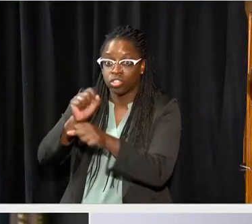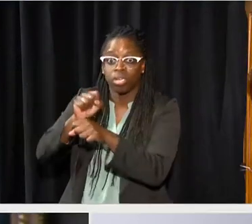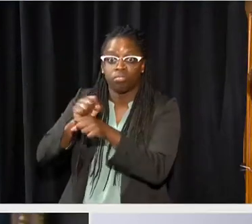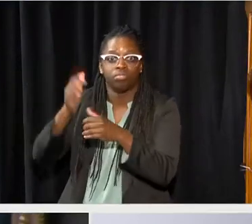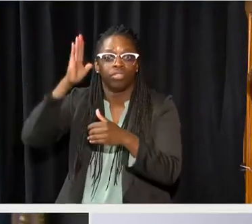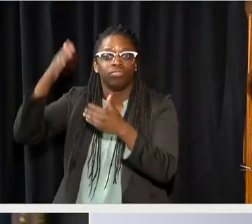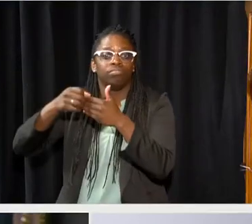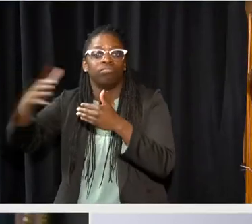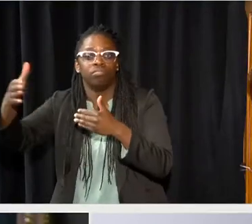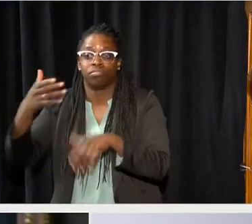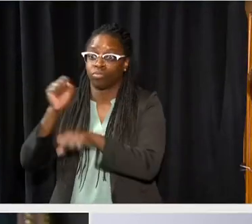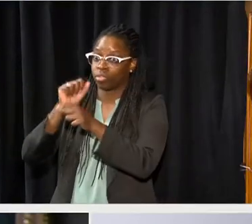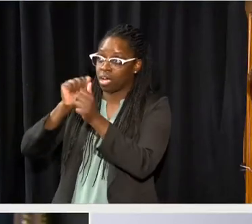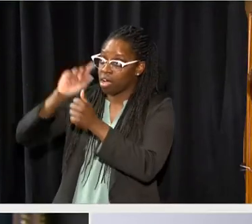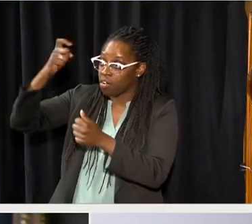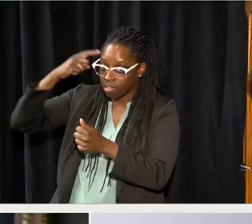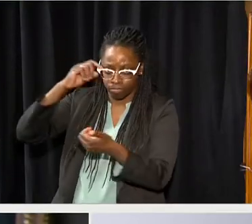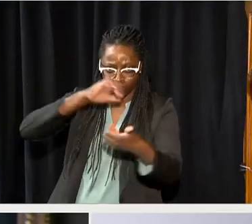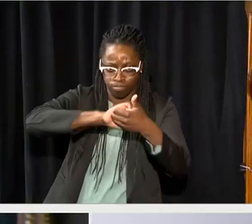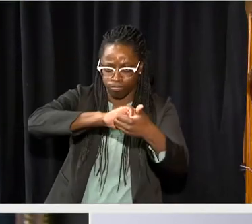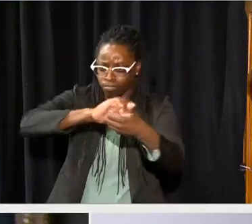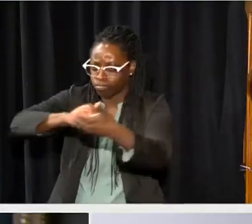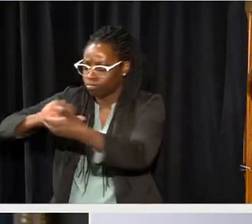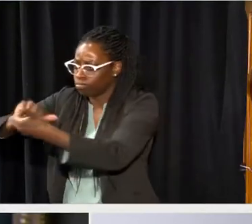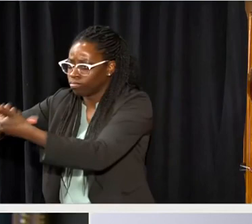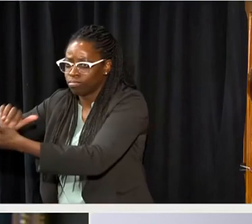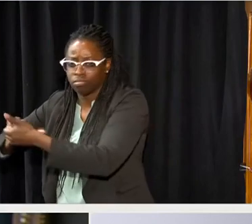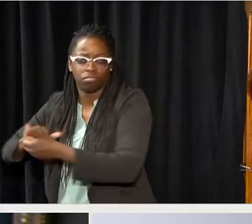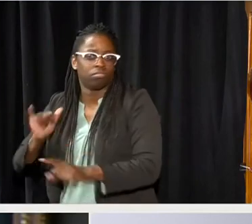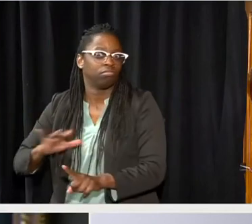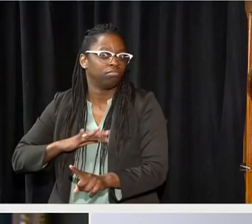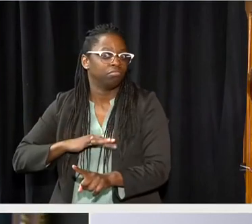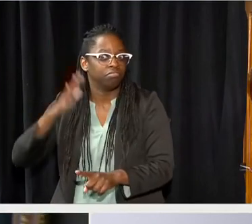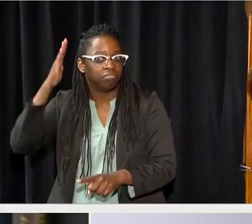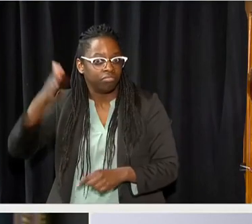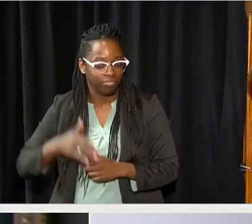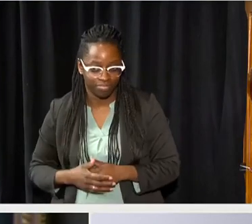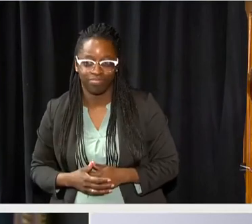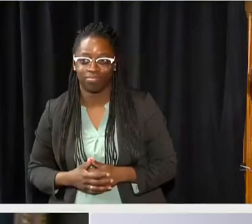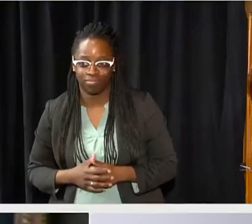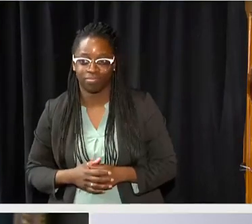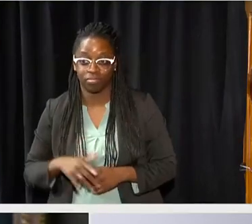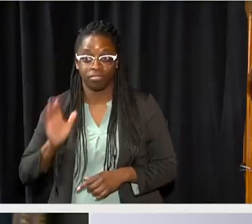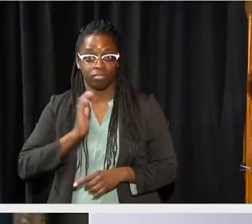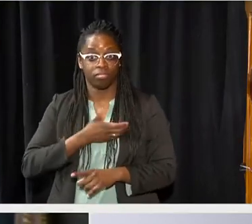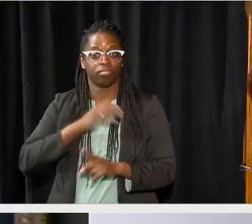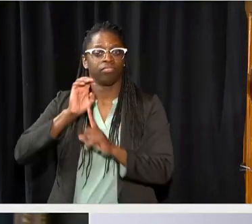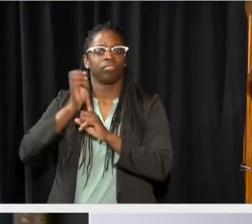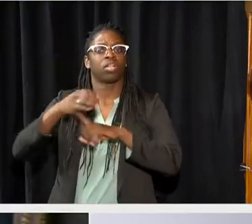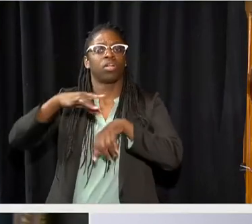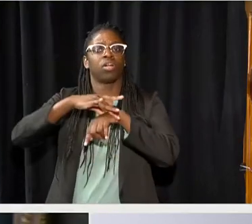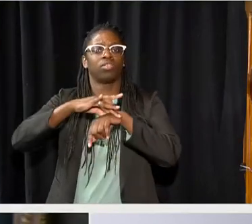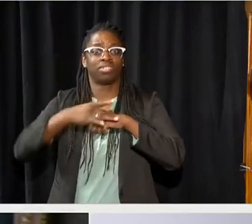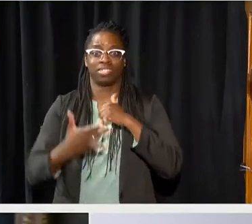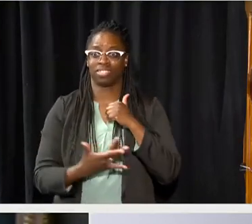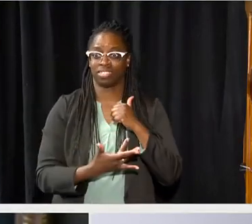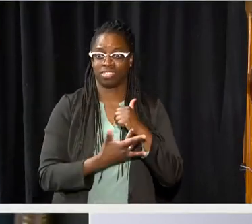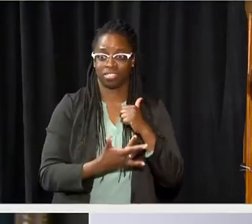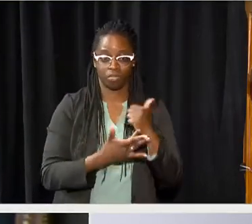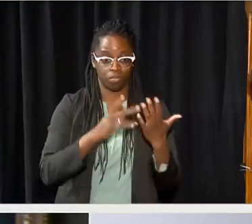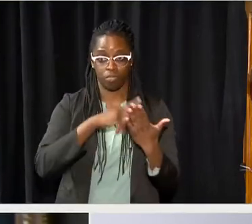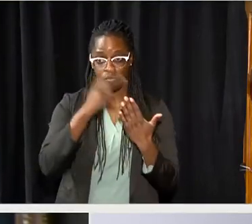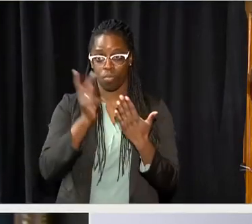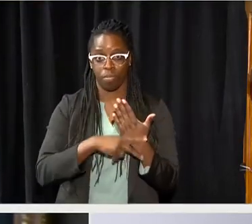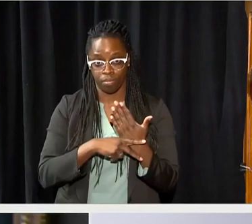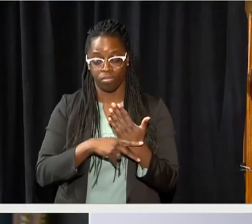working through a state partnership. This is great stuff. Our climate tech initiative will catalyze this growth into global